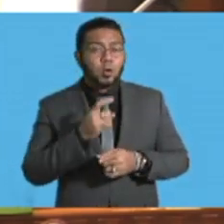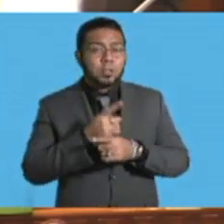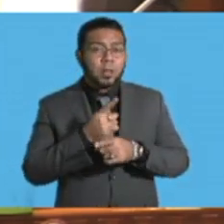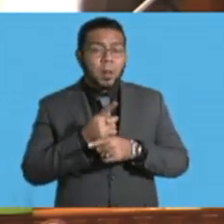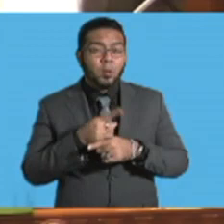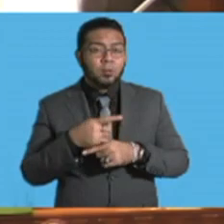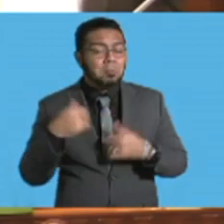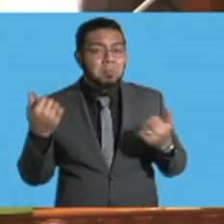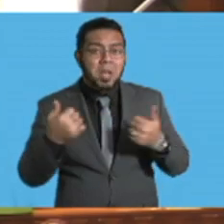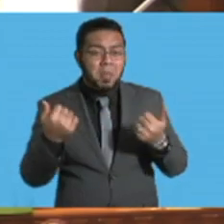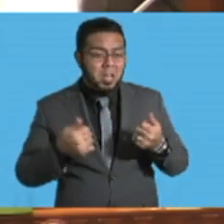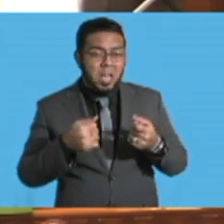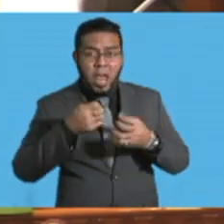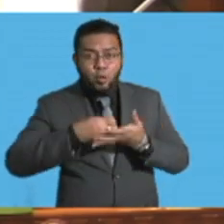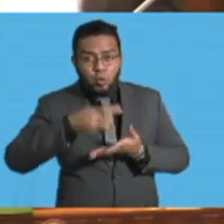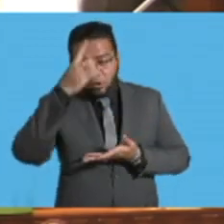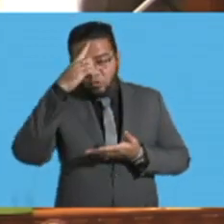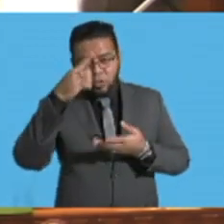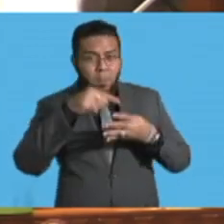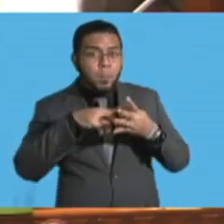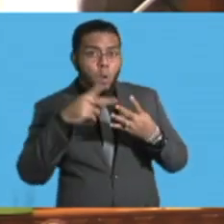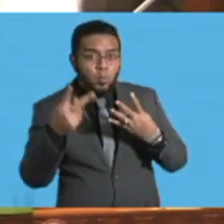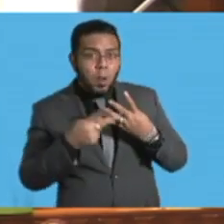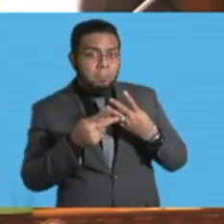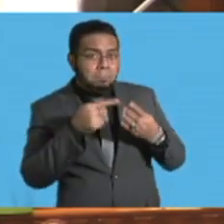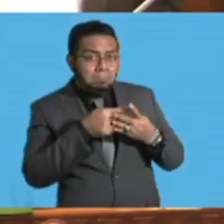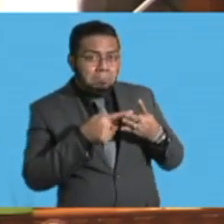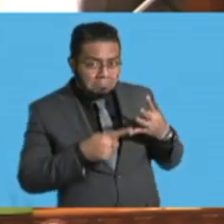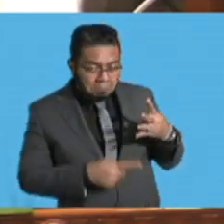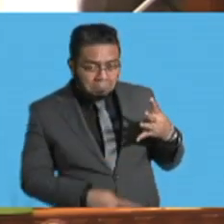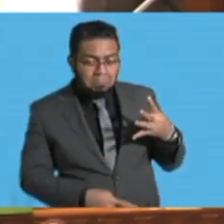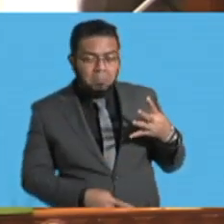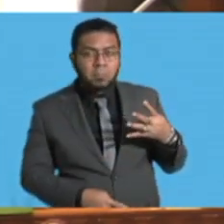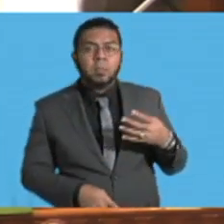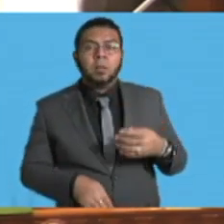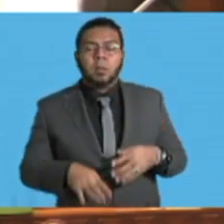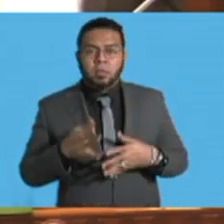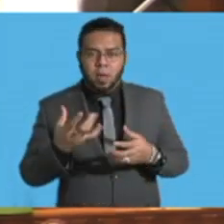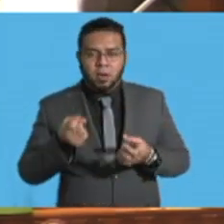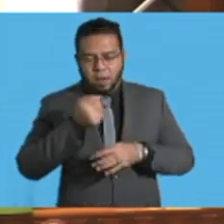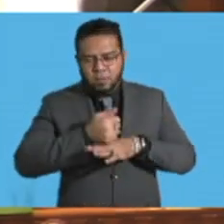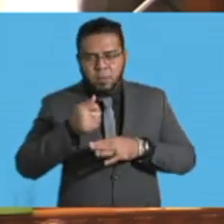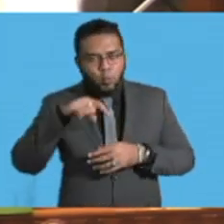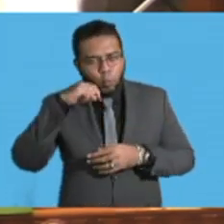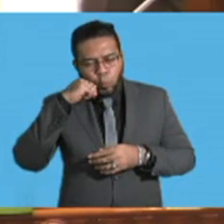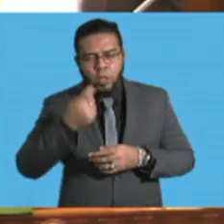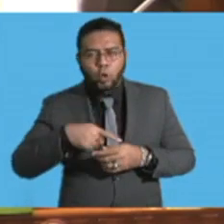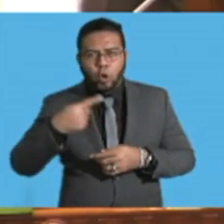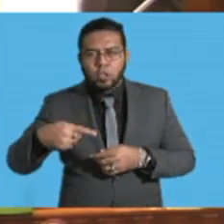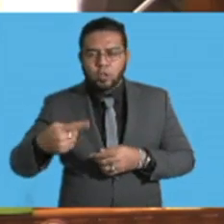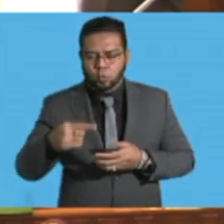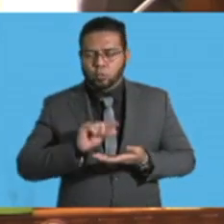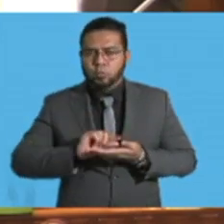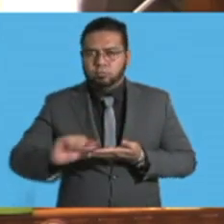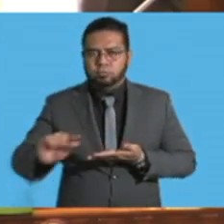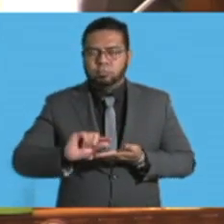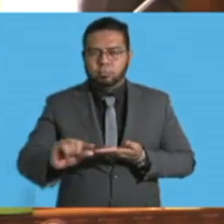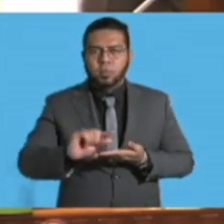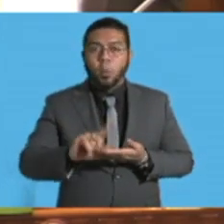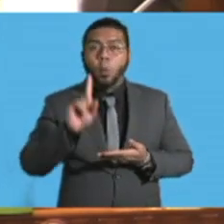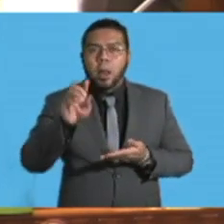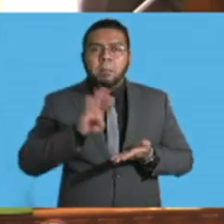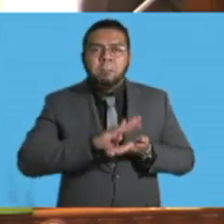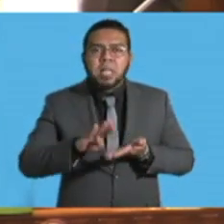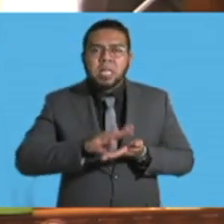many educational incentives the government implements for the people of this nation. The $1 billion allocation speaks for